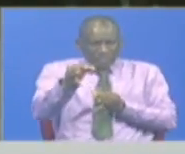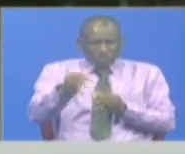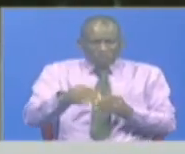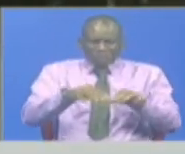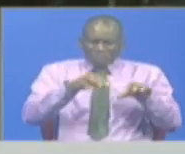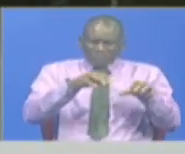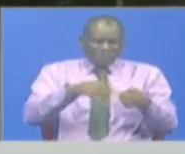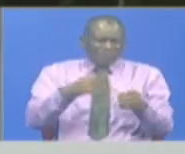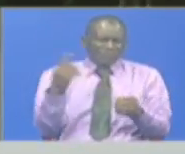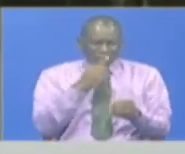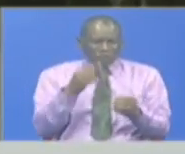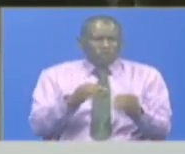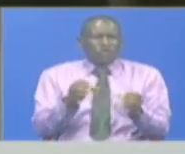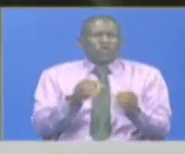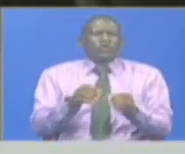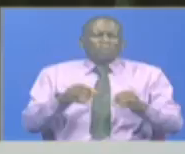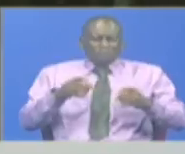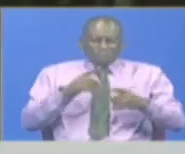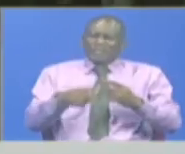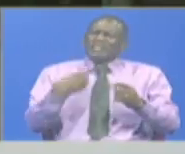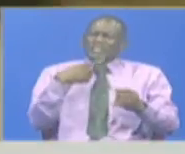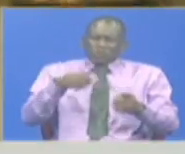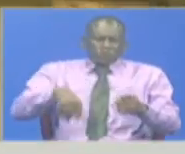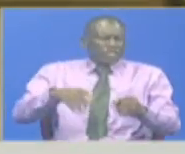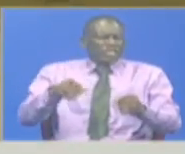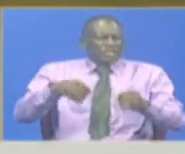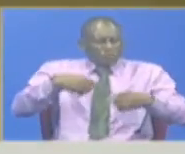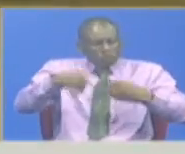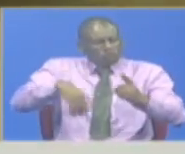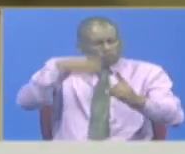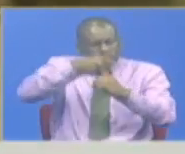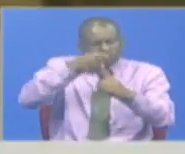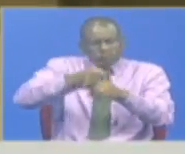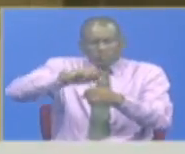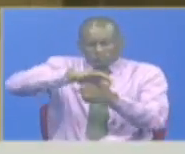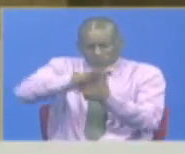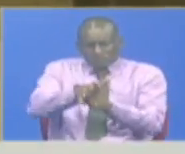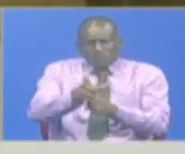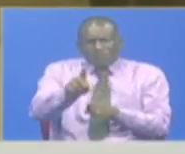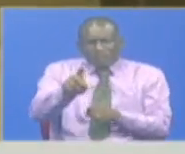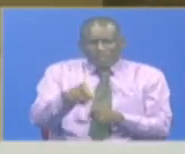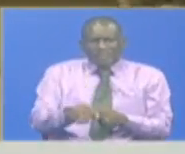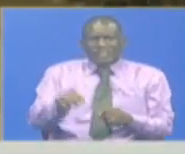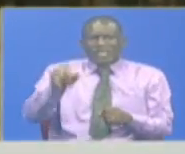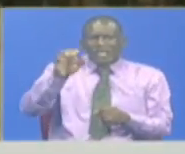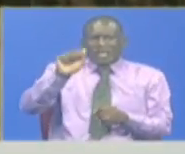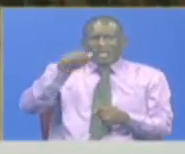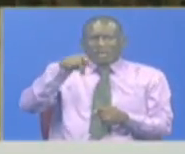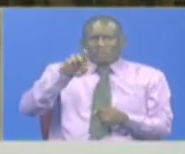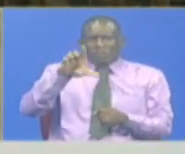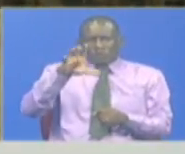no effort will be spared in the fight against the virus. Silas Apollo, NTV.